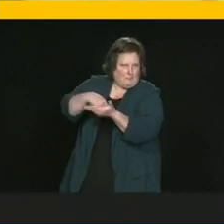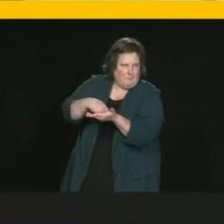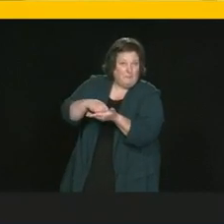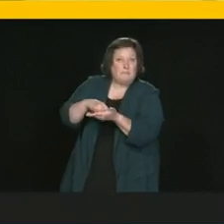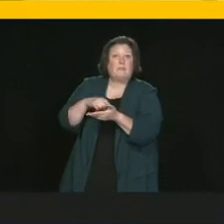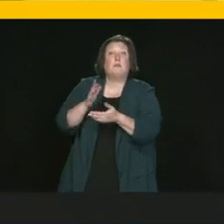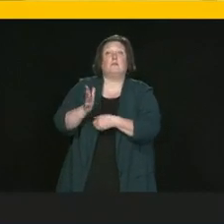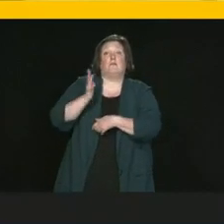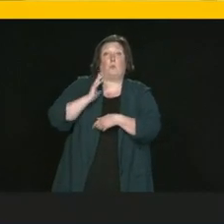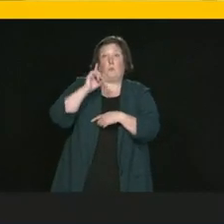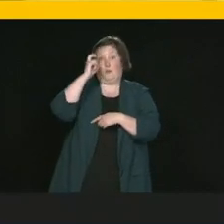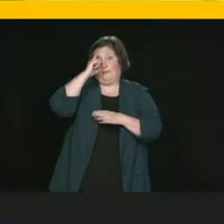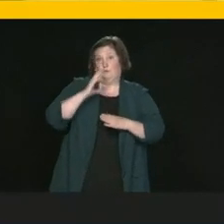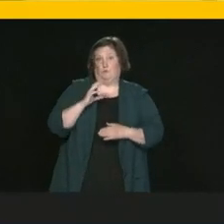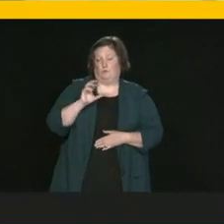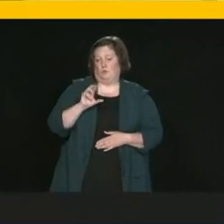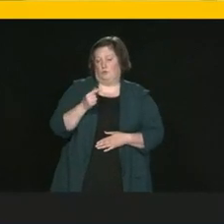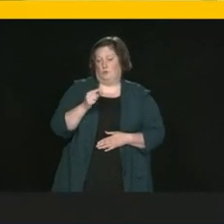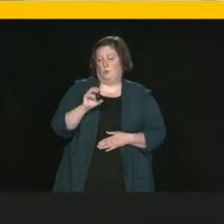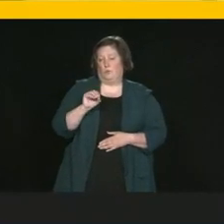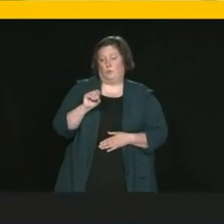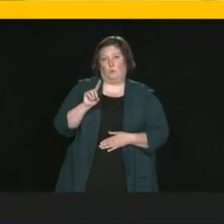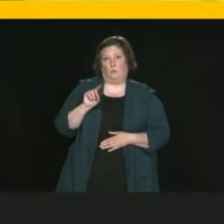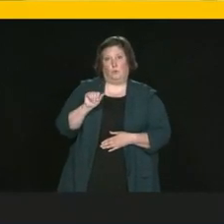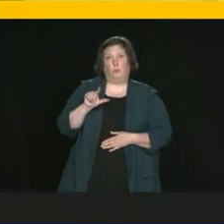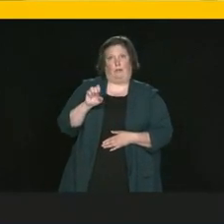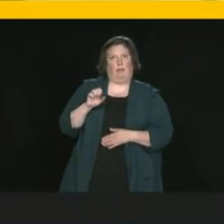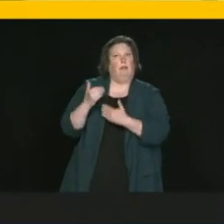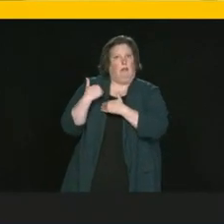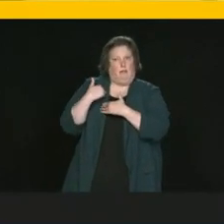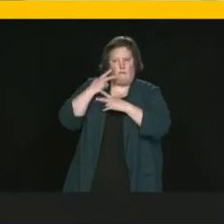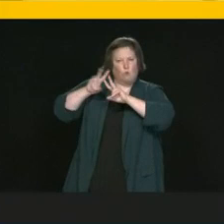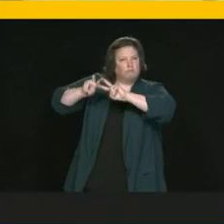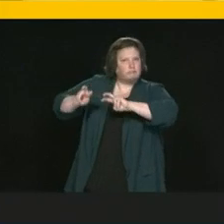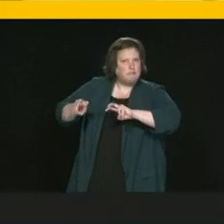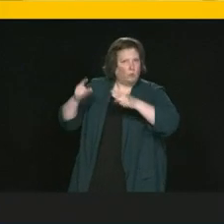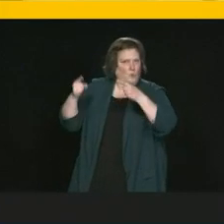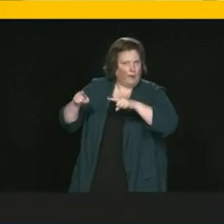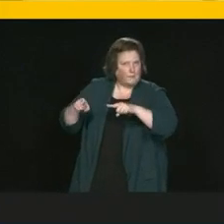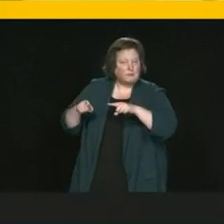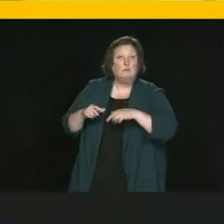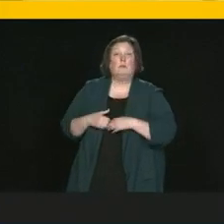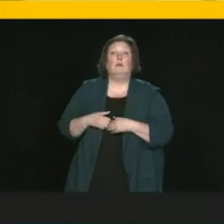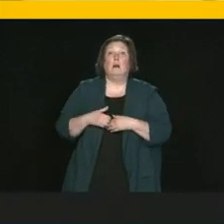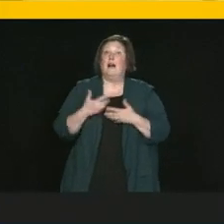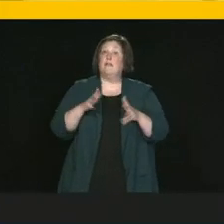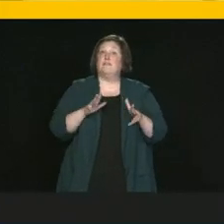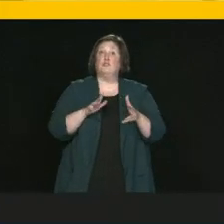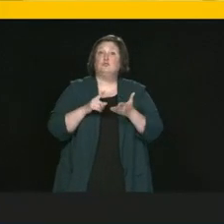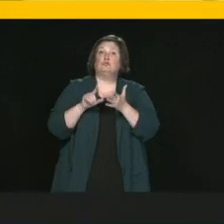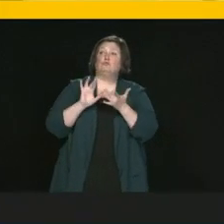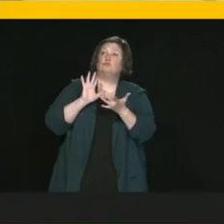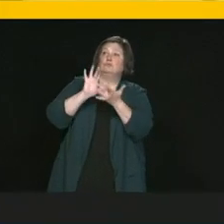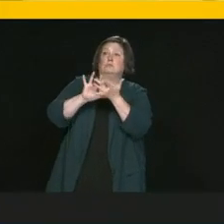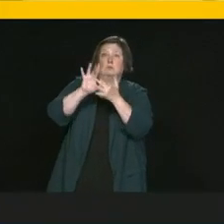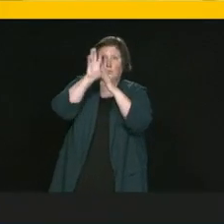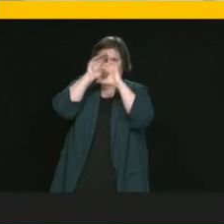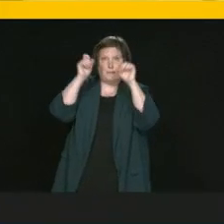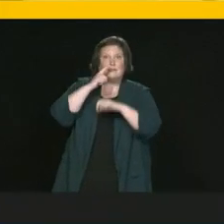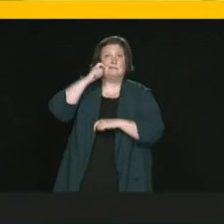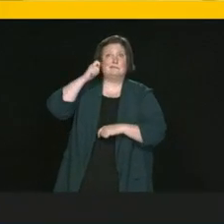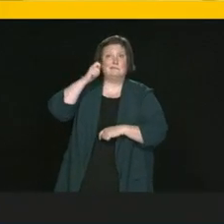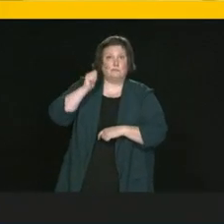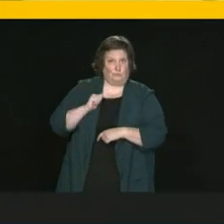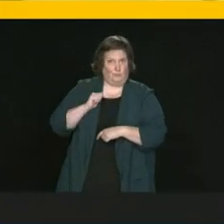Former Minister Ralph Goodale has been dealing with this issue. I told you I spoke to the President of Ukraine a few days ago where we discussed